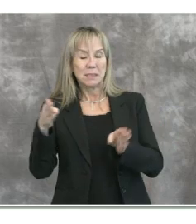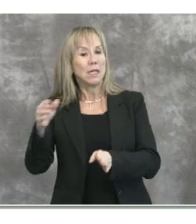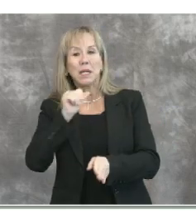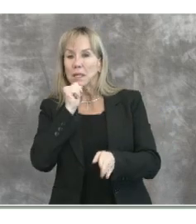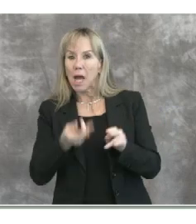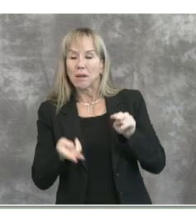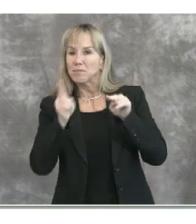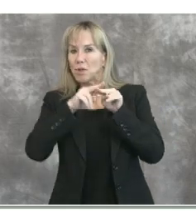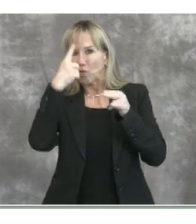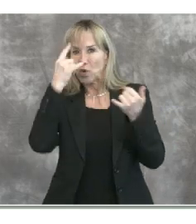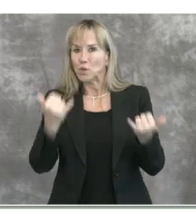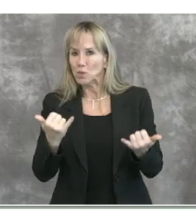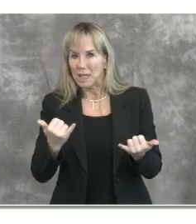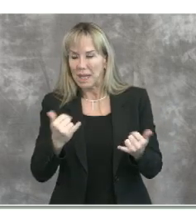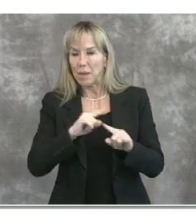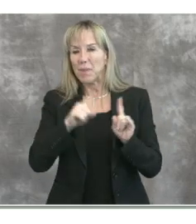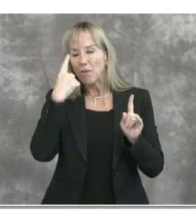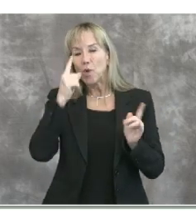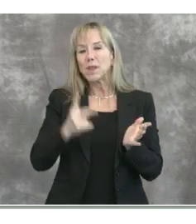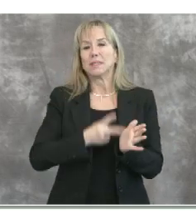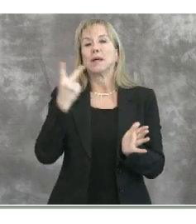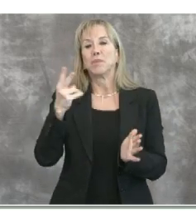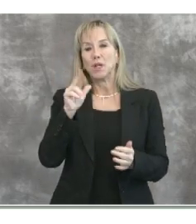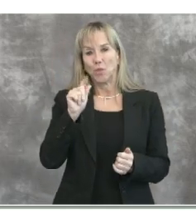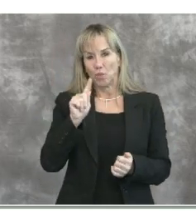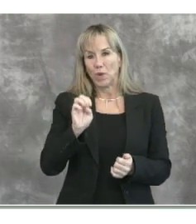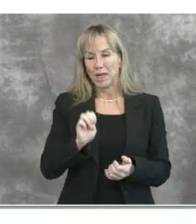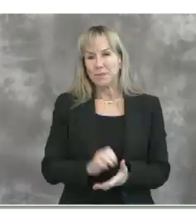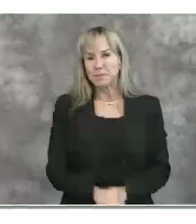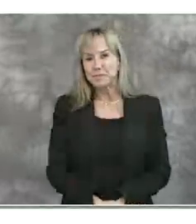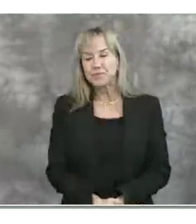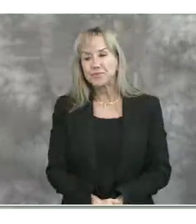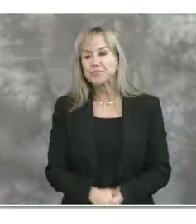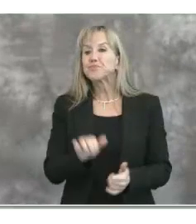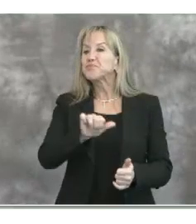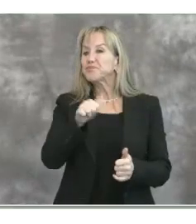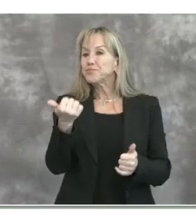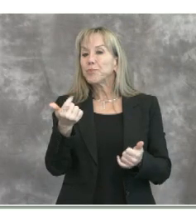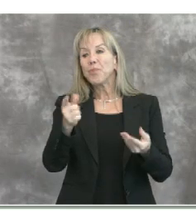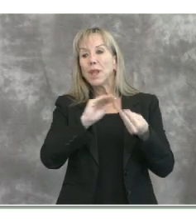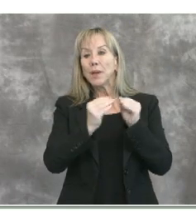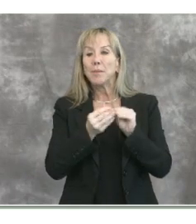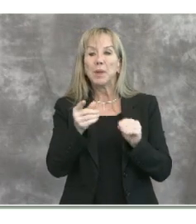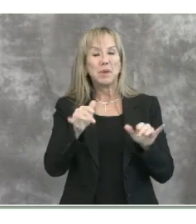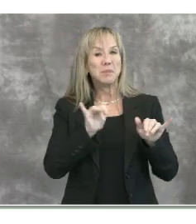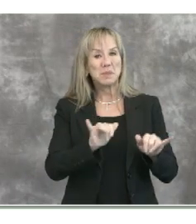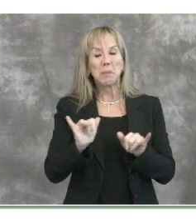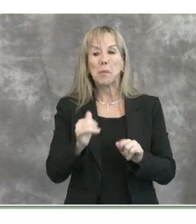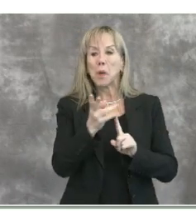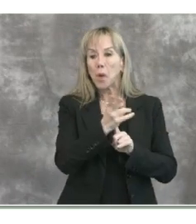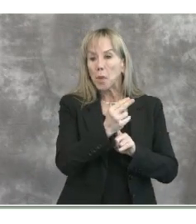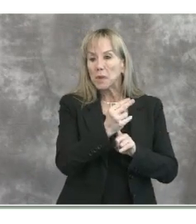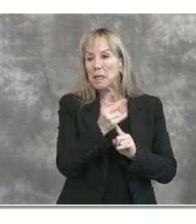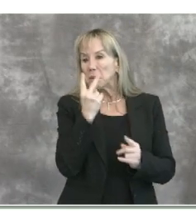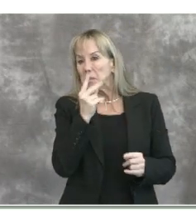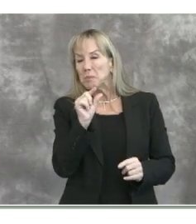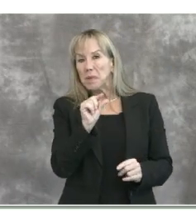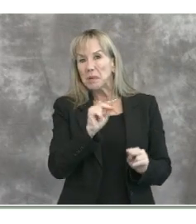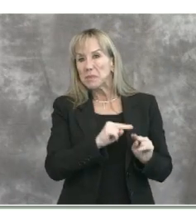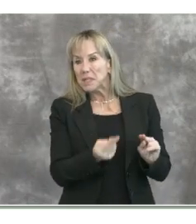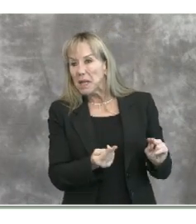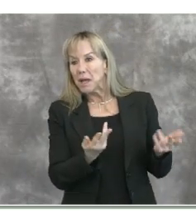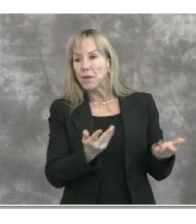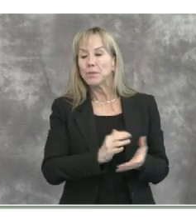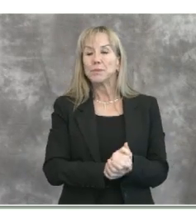increase for today. Our other metrics, motel rooms, very little change in those today, slightly down in the public